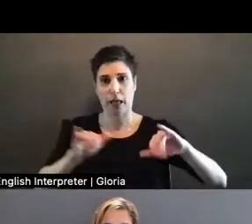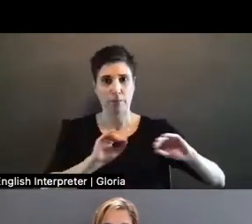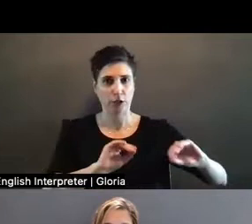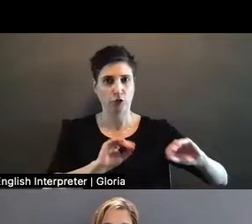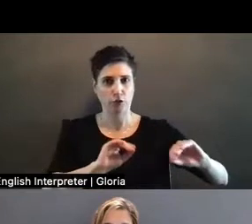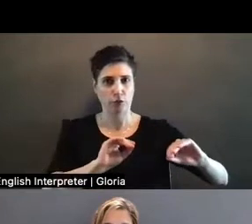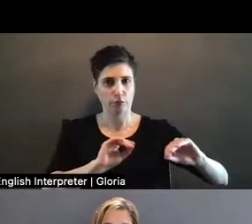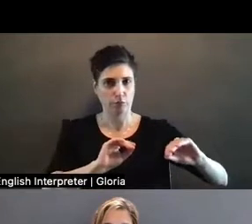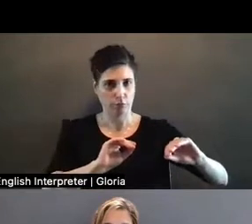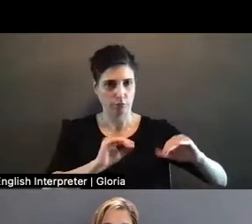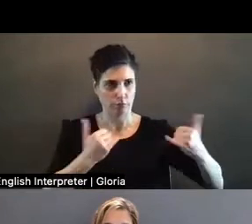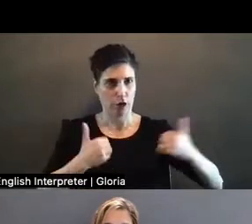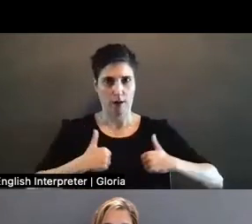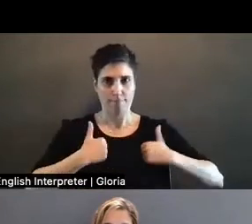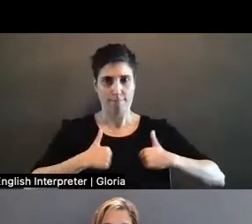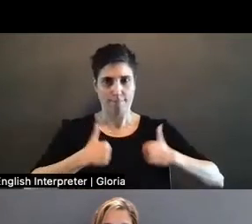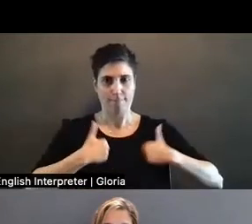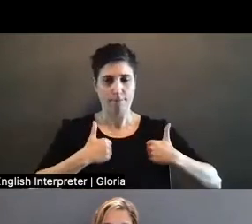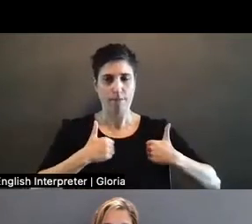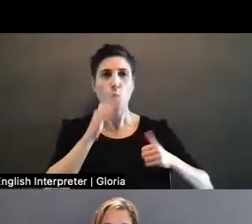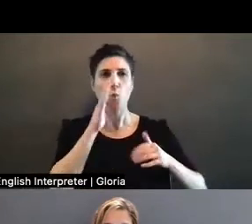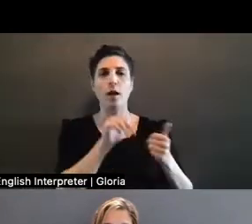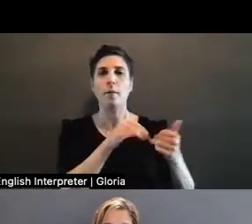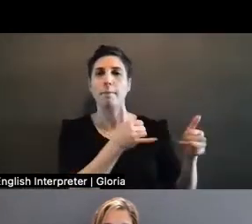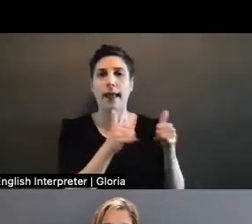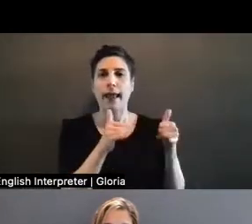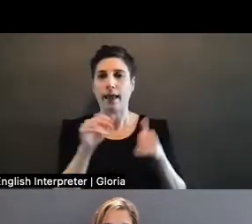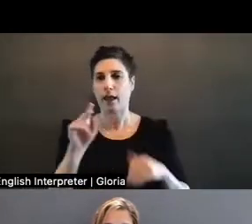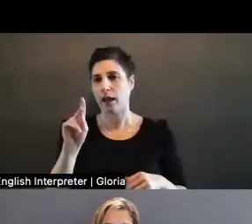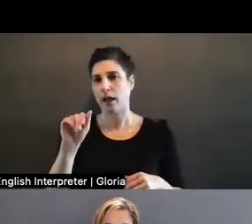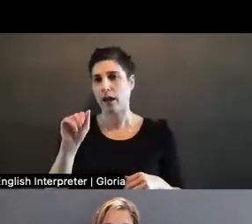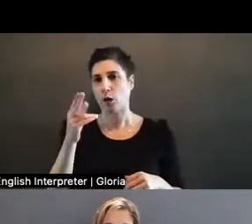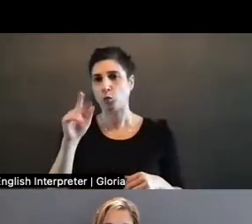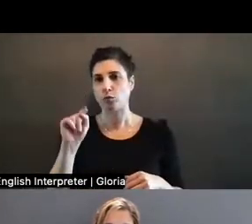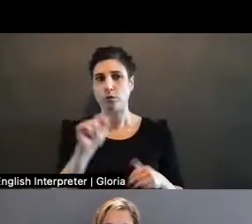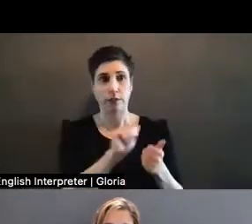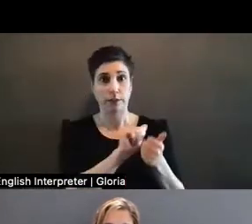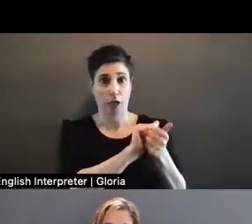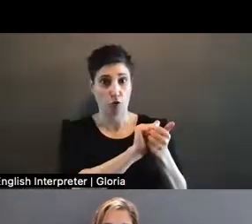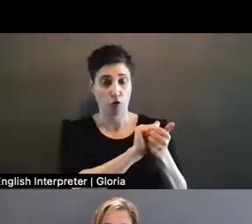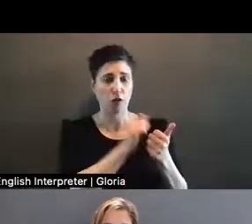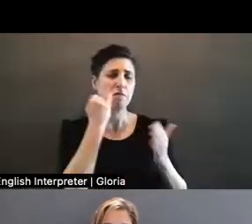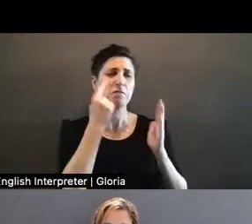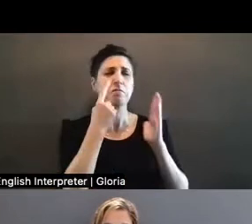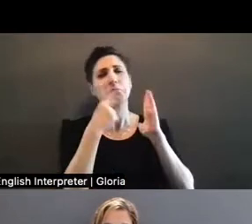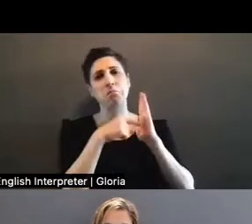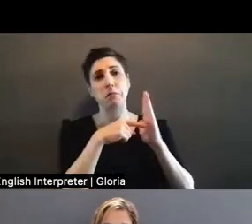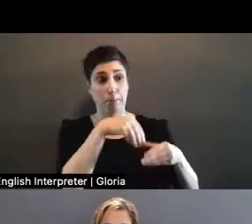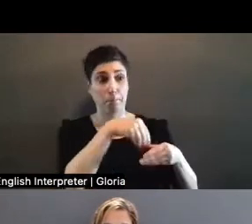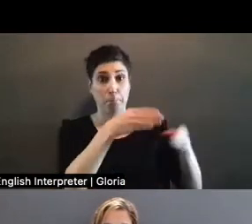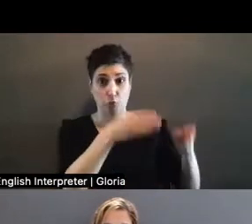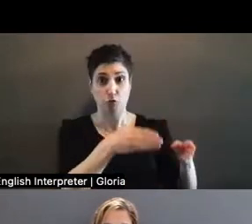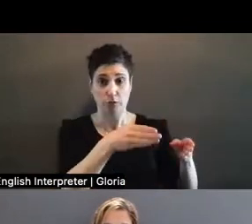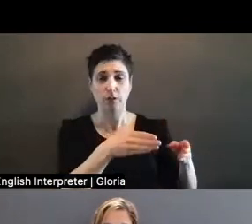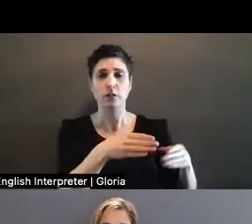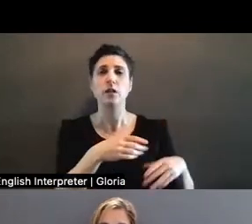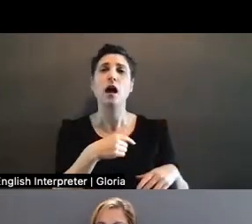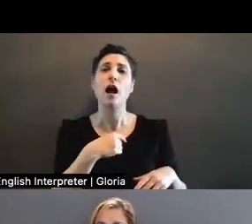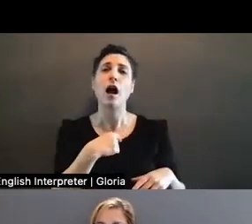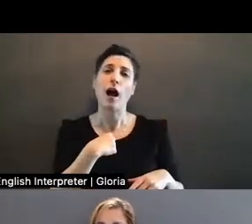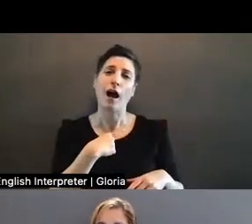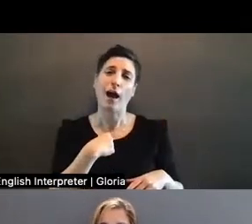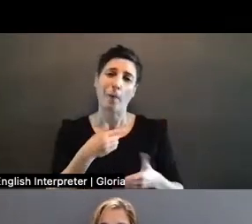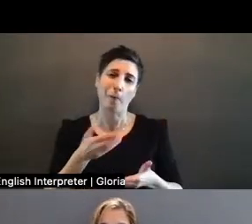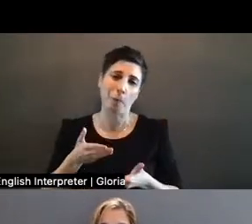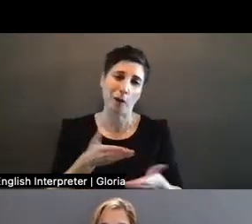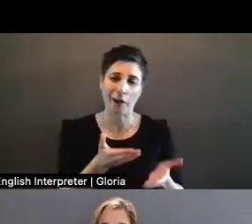running, we play the Kahoot together. And if we're in person, I always bring a prize bucket